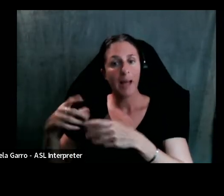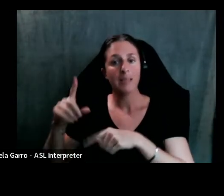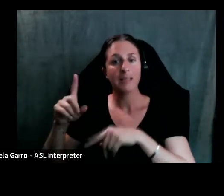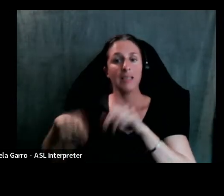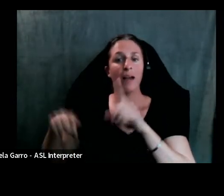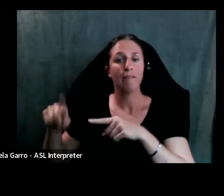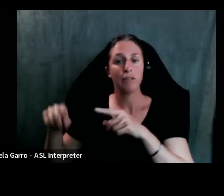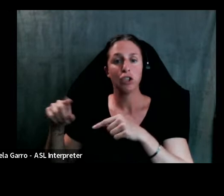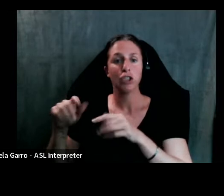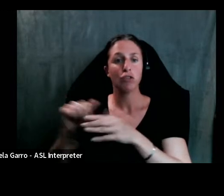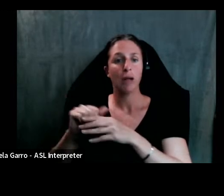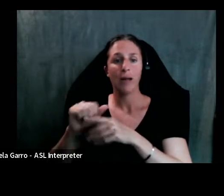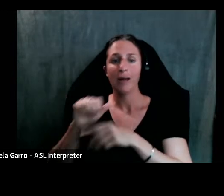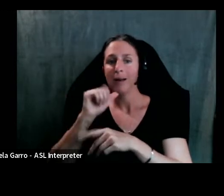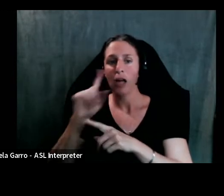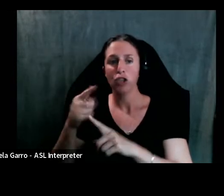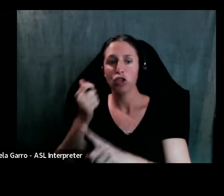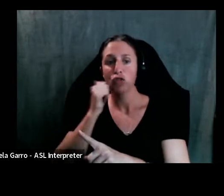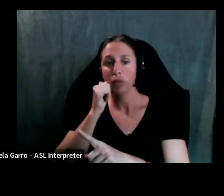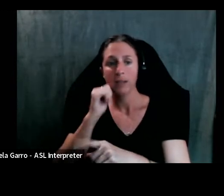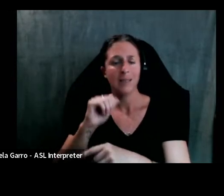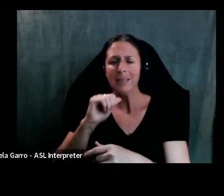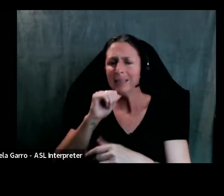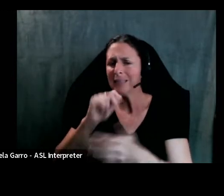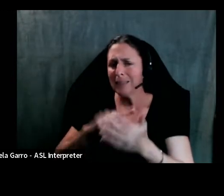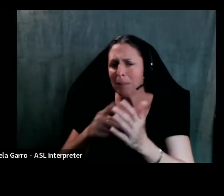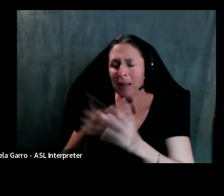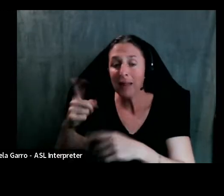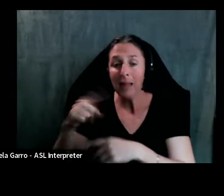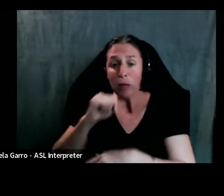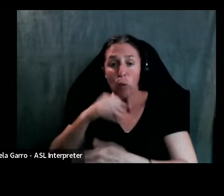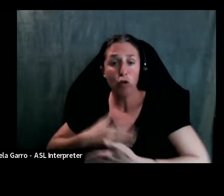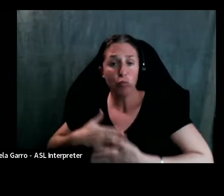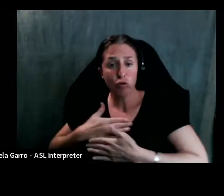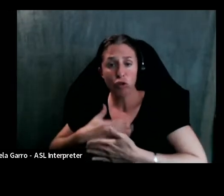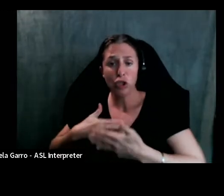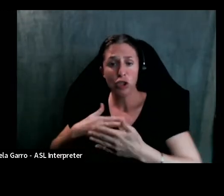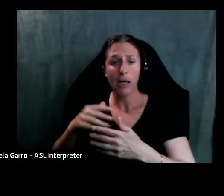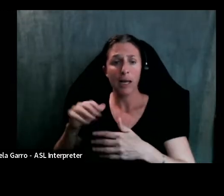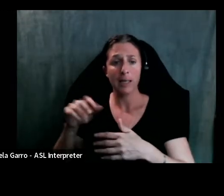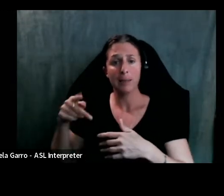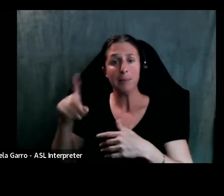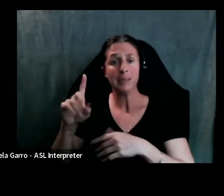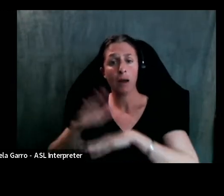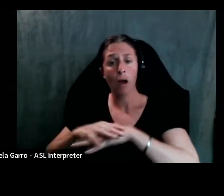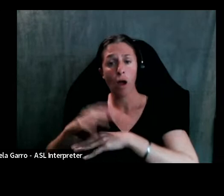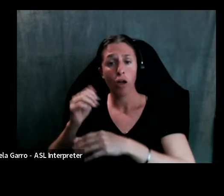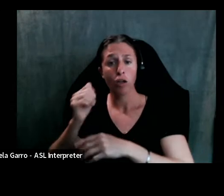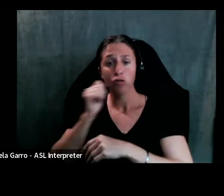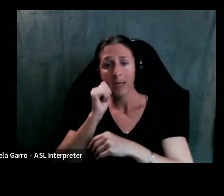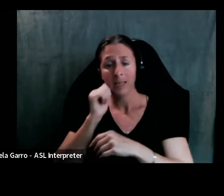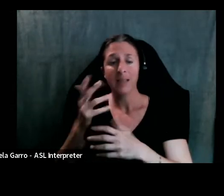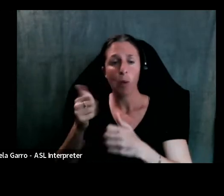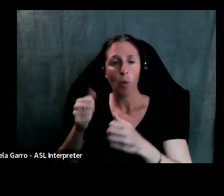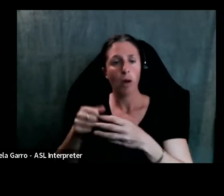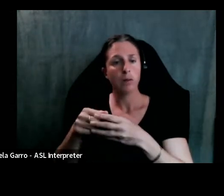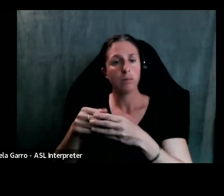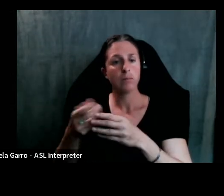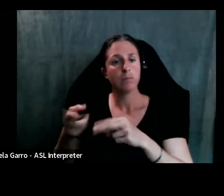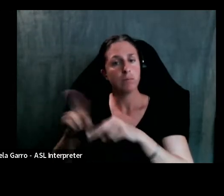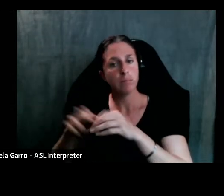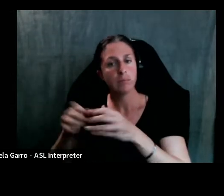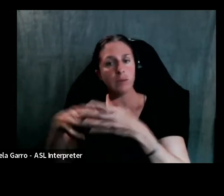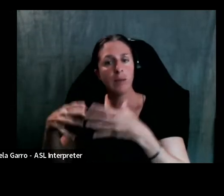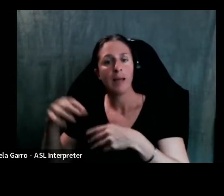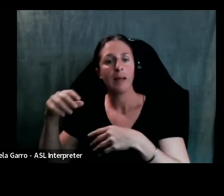race, but I don't think that meant that they didn't appreciate the PD on race. They wanted to expand it to